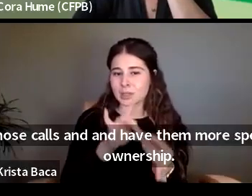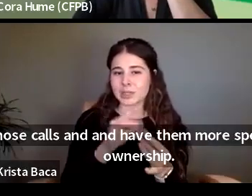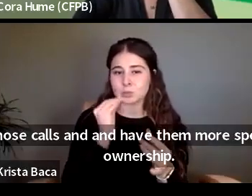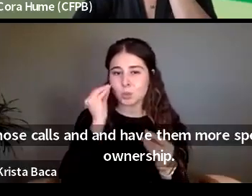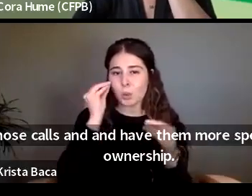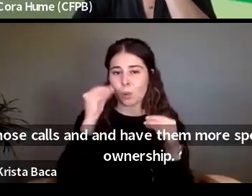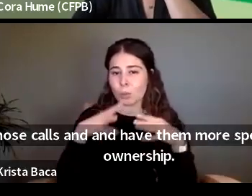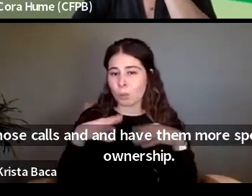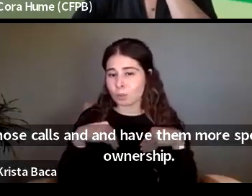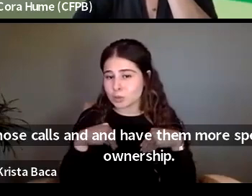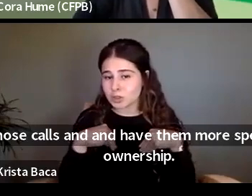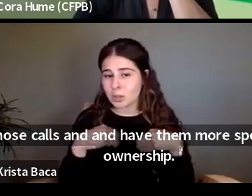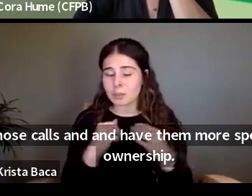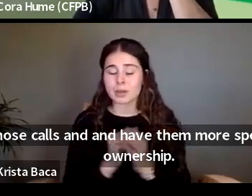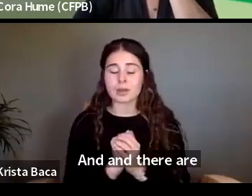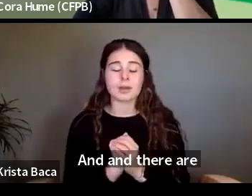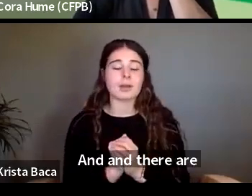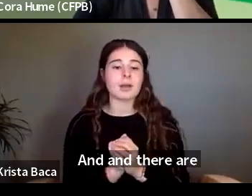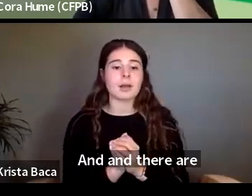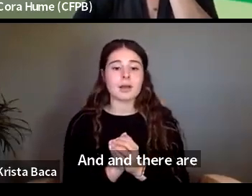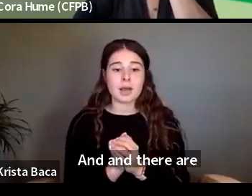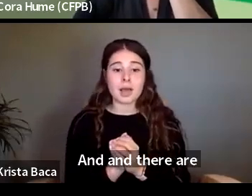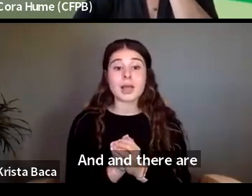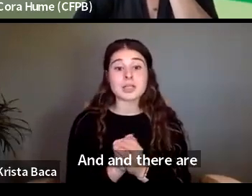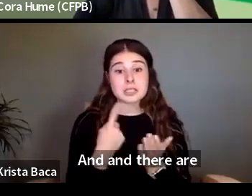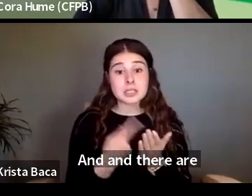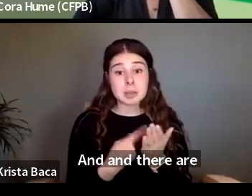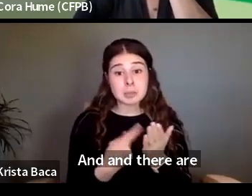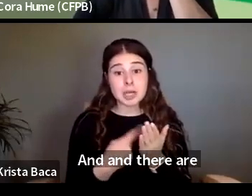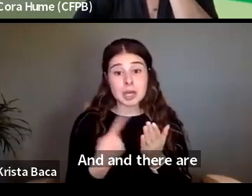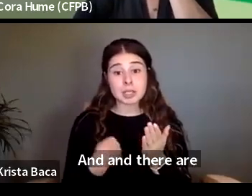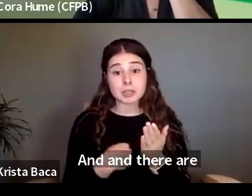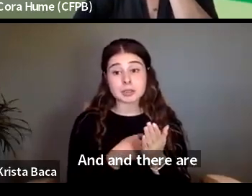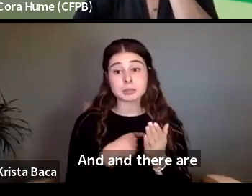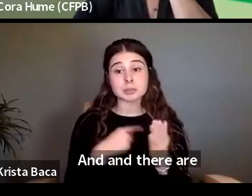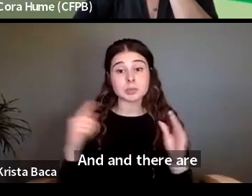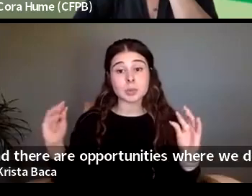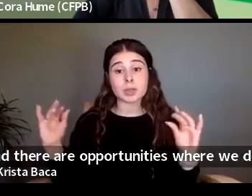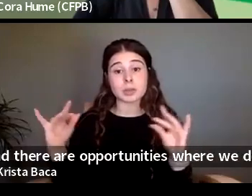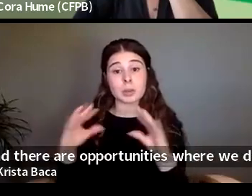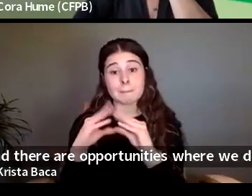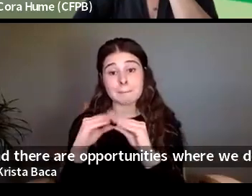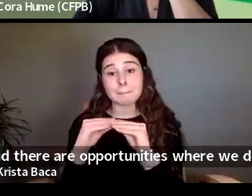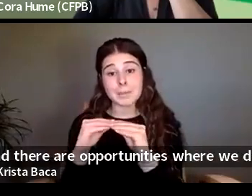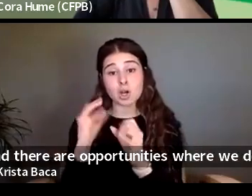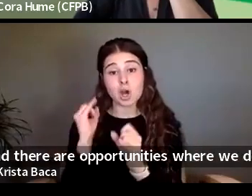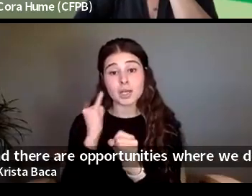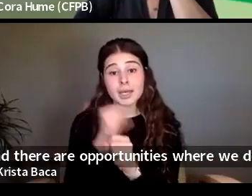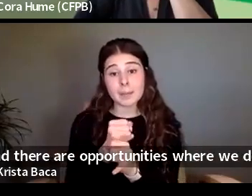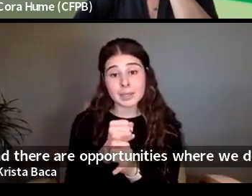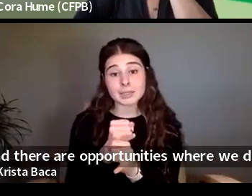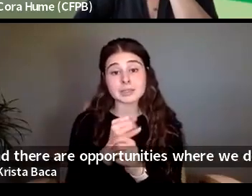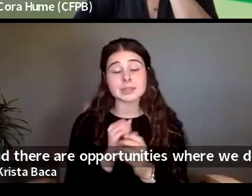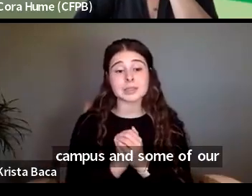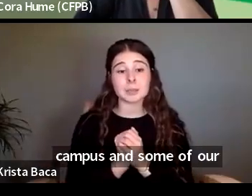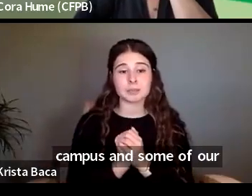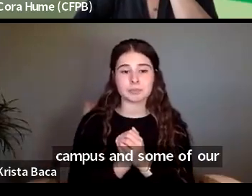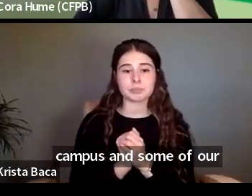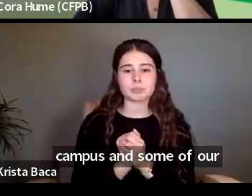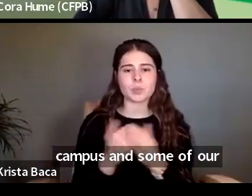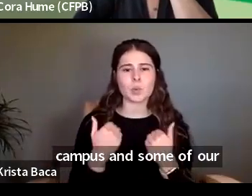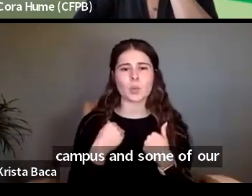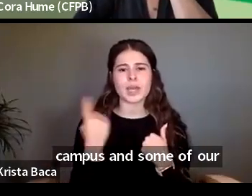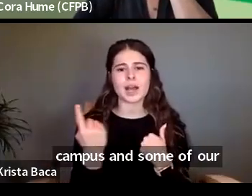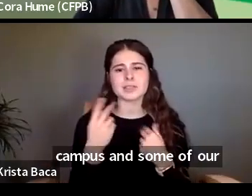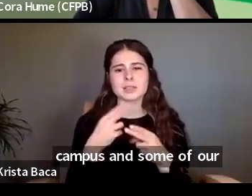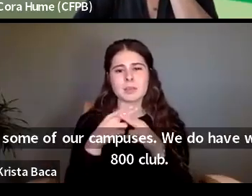are opportunities where we do meet on campus. In some of our campuses, we do have what we call our 800 Club.